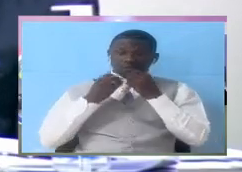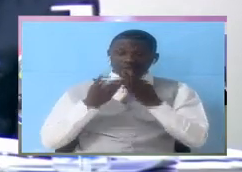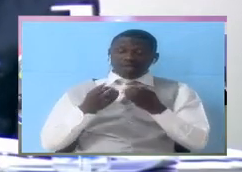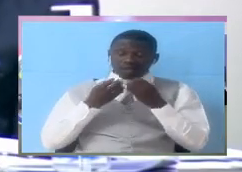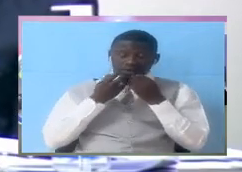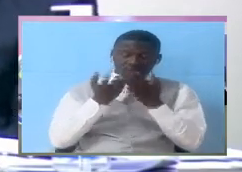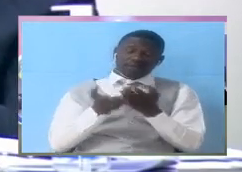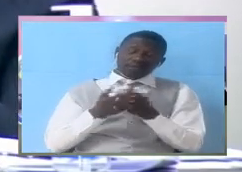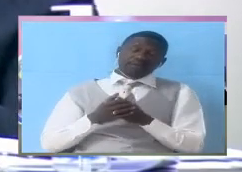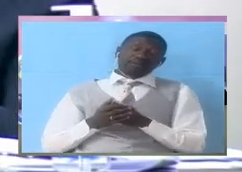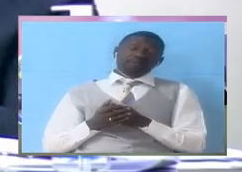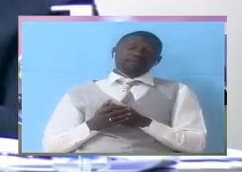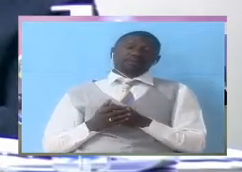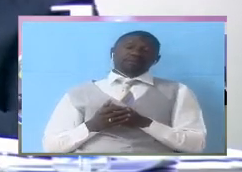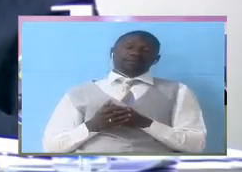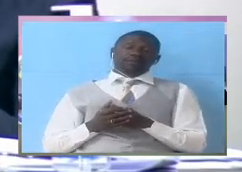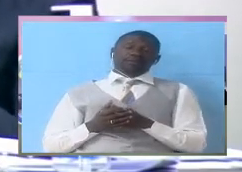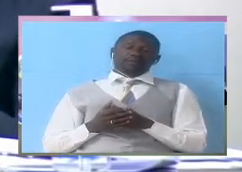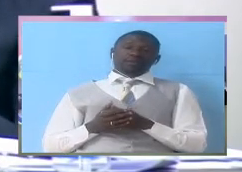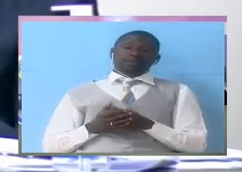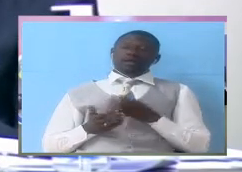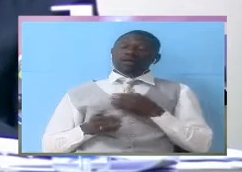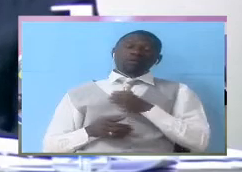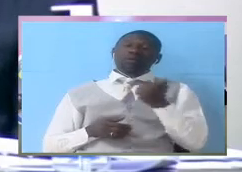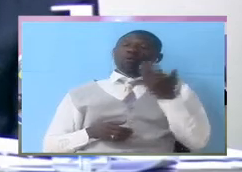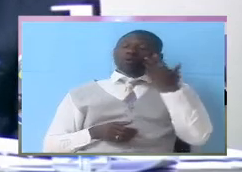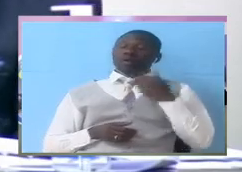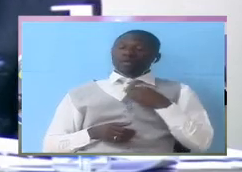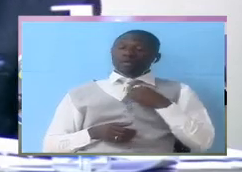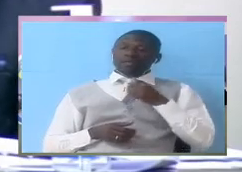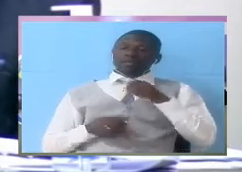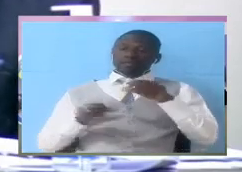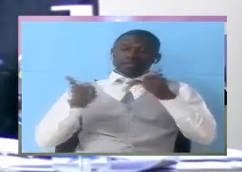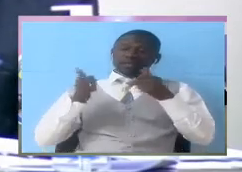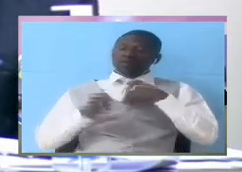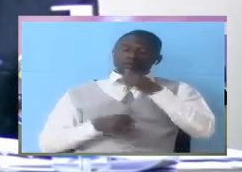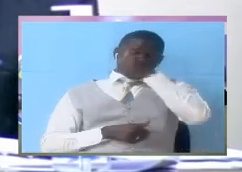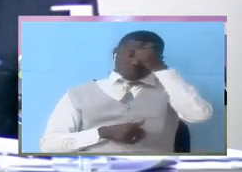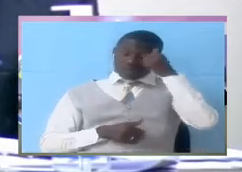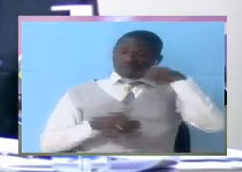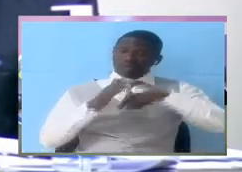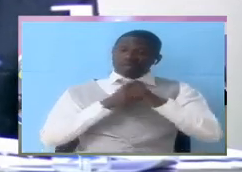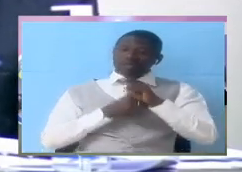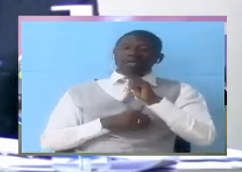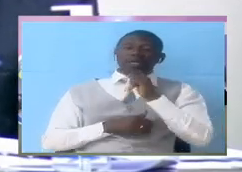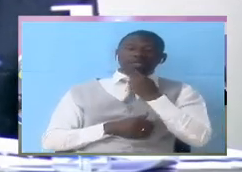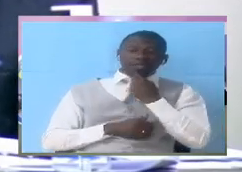walking, when they started off, they were walking in the day, is contrary to the evidence we